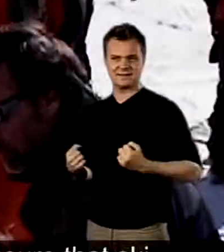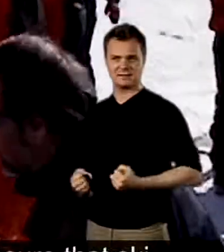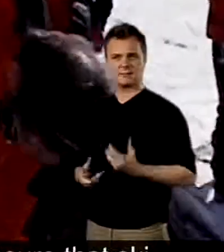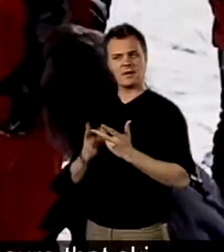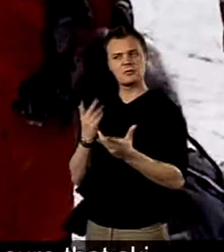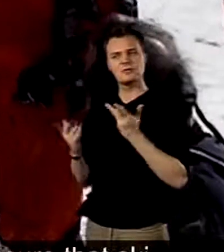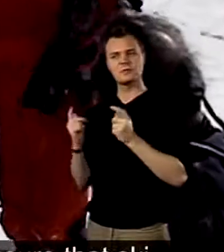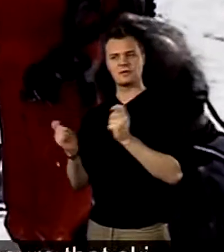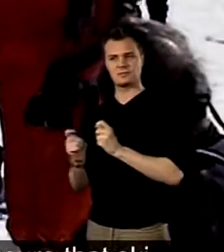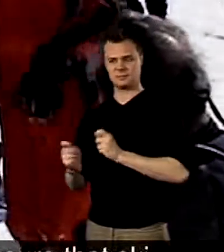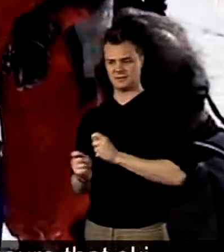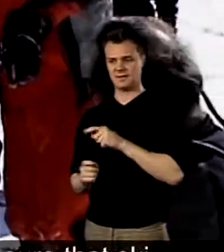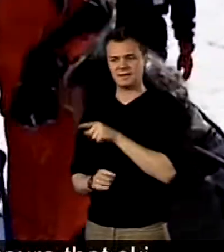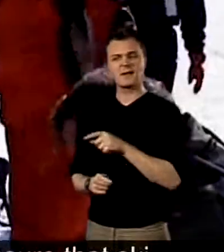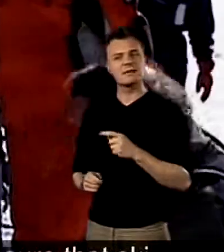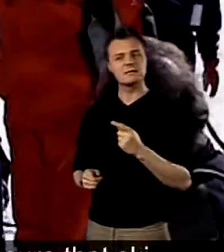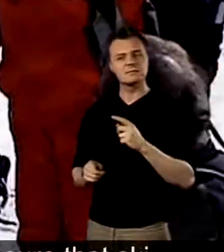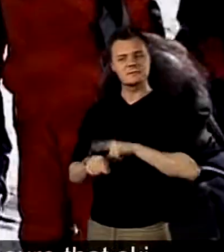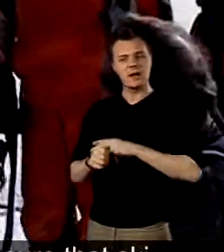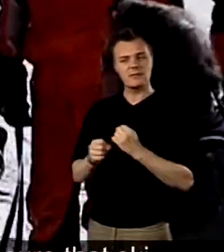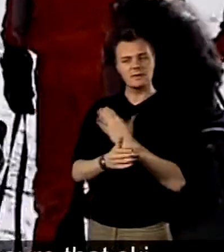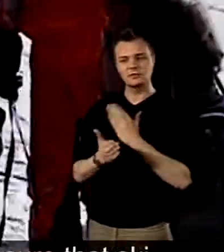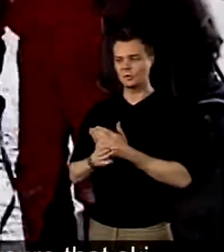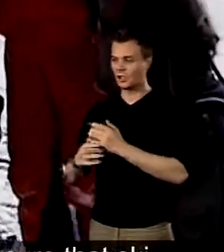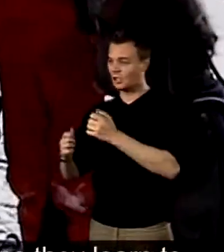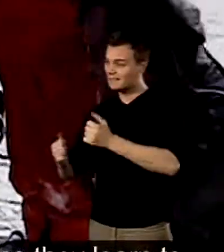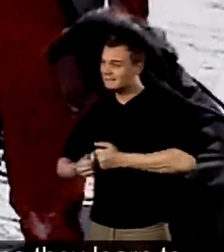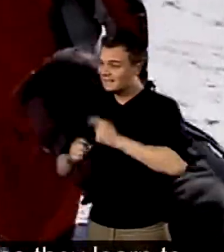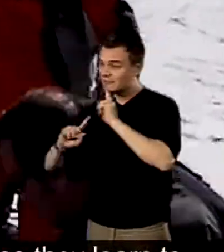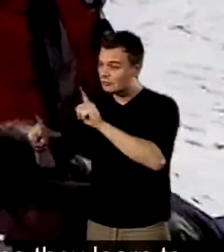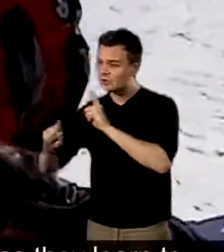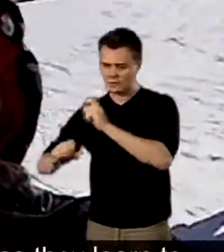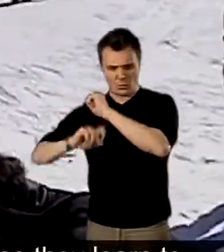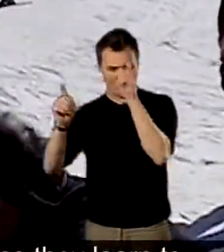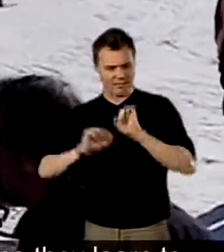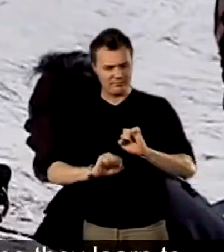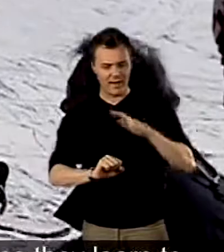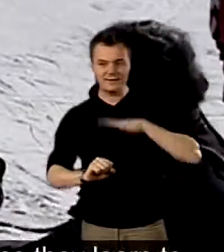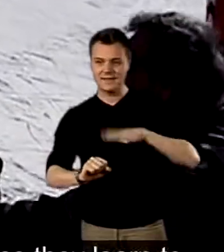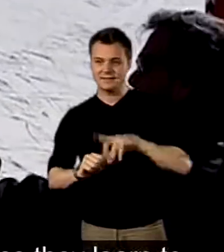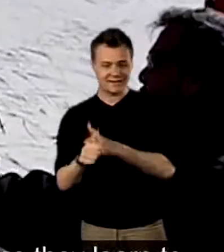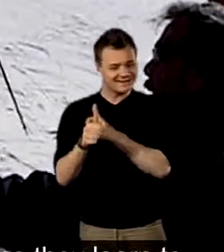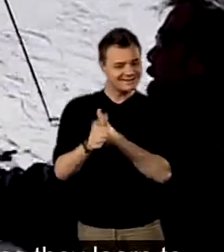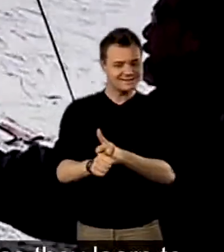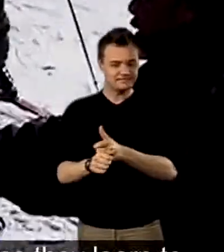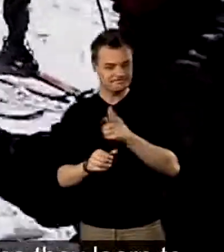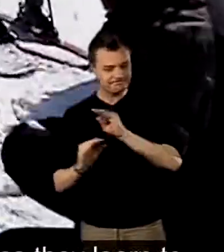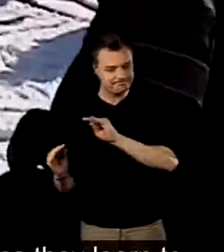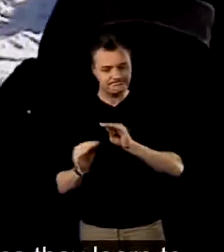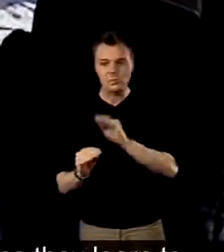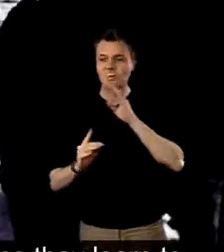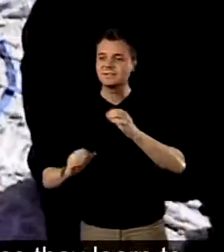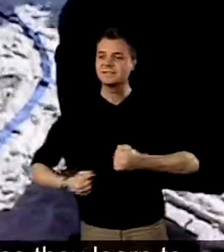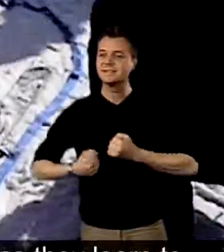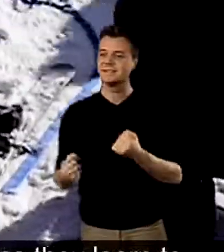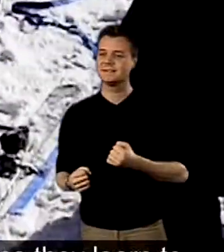staff ensure that ski instructors are aware of disabled pupils' needs, and staff assist disabled pupils as they learn to ski. In addition